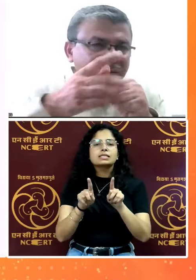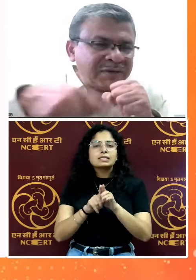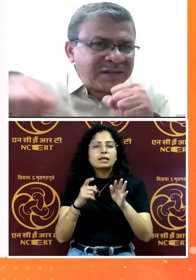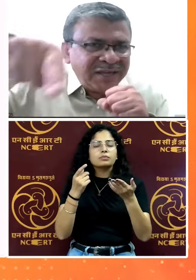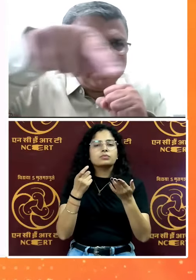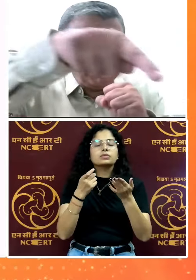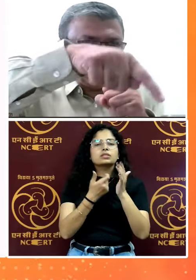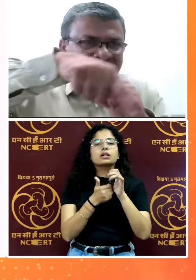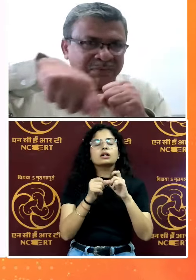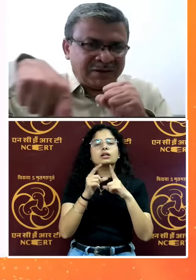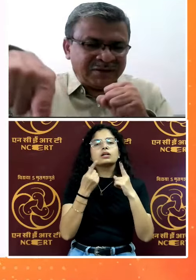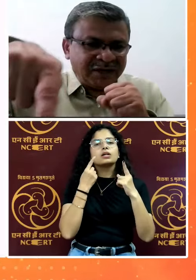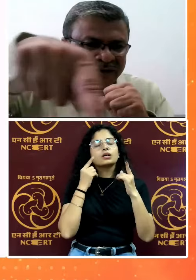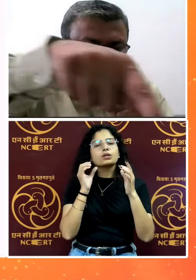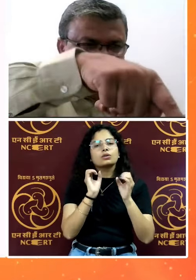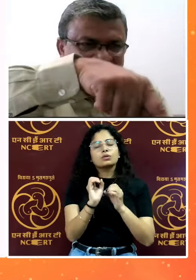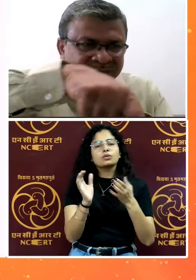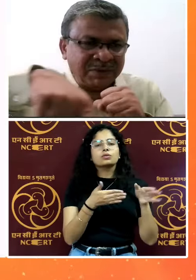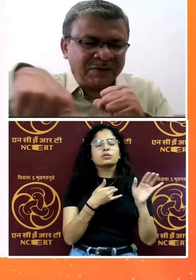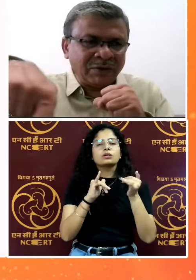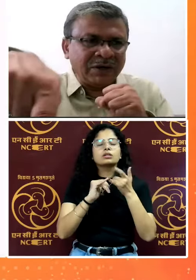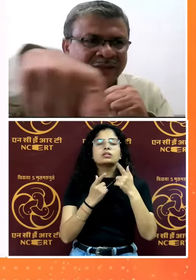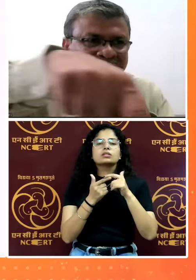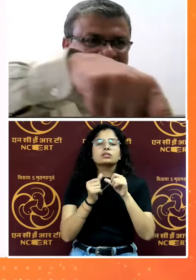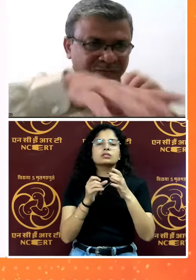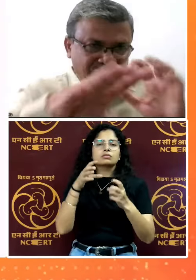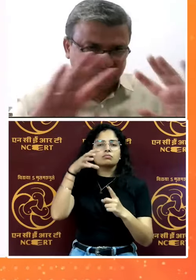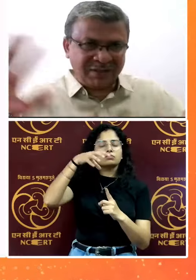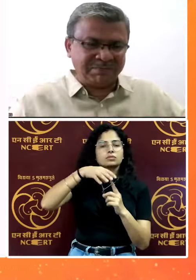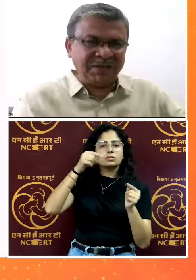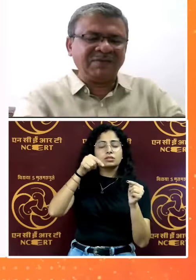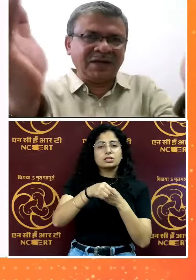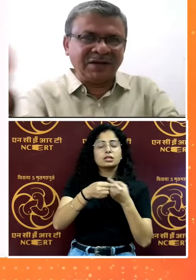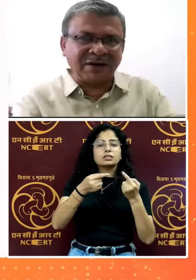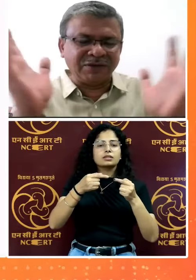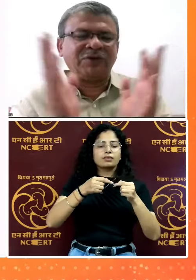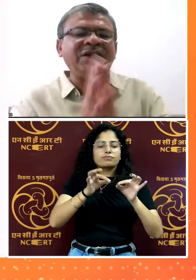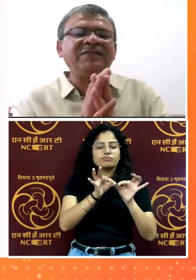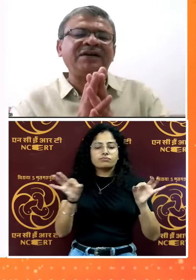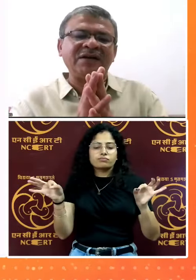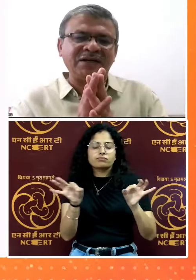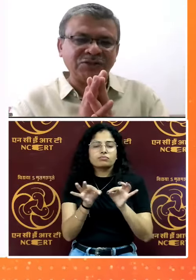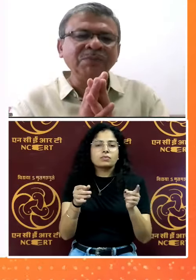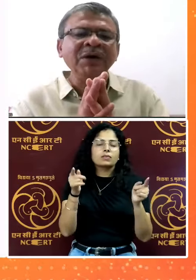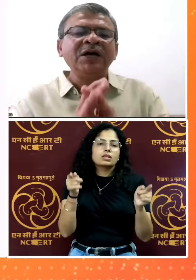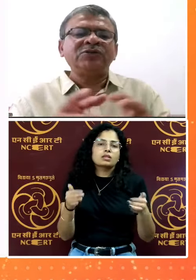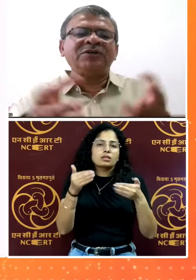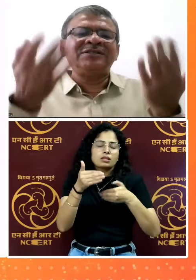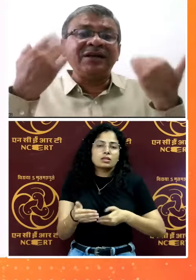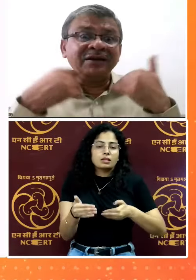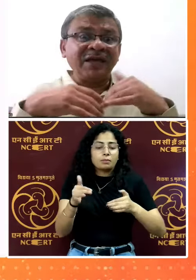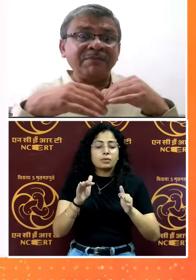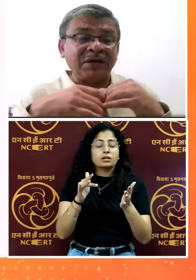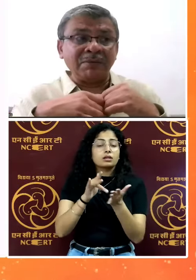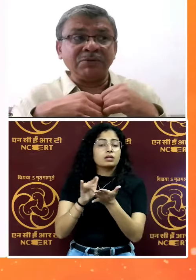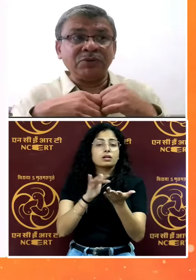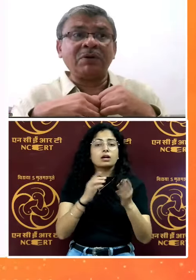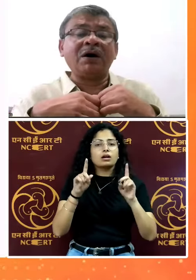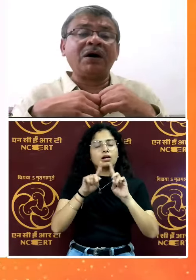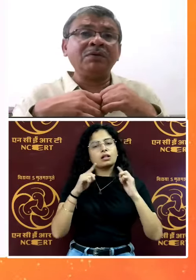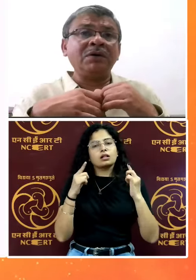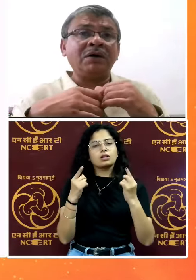station, but the range is very limited. The range of the system is only 30 feet. That means it covers only that classroom. So the children can pick